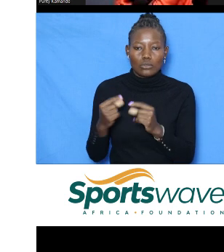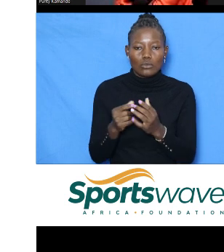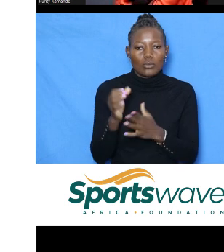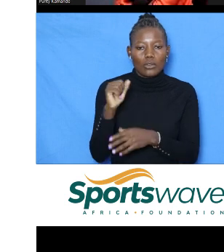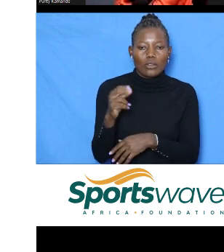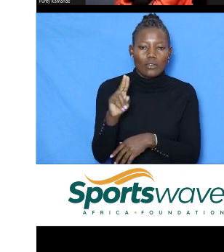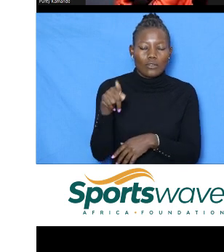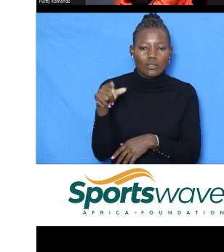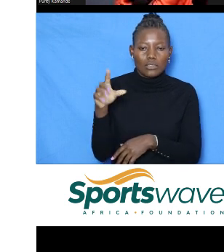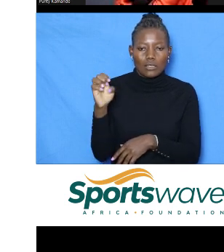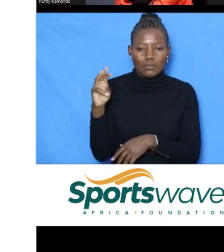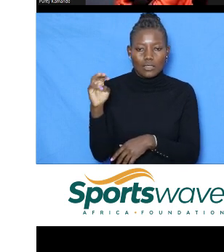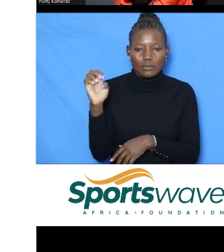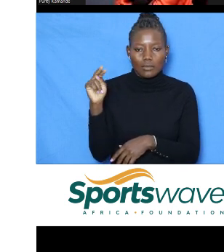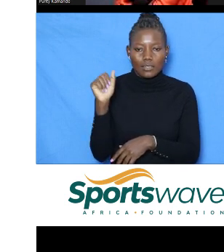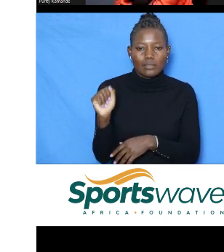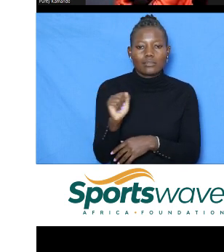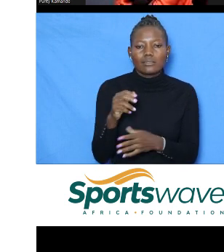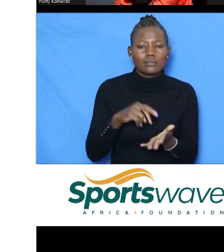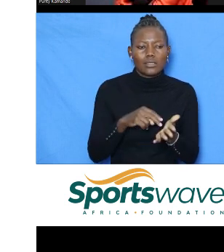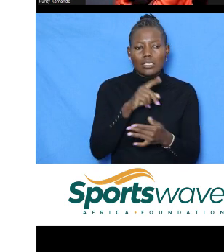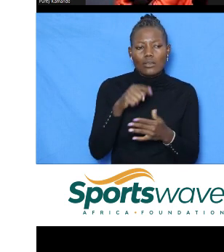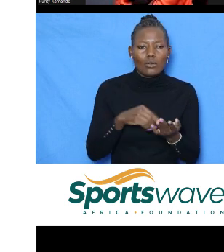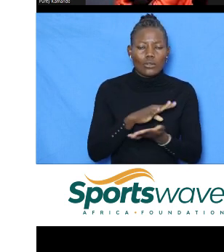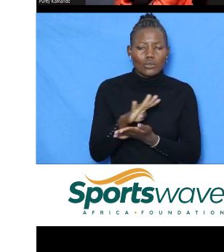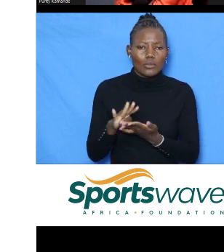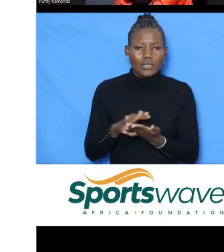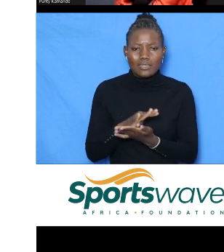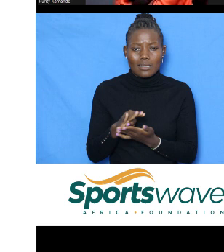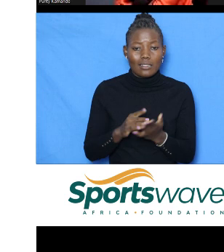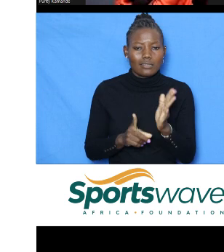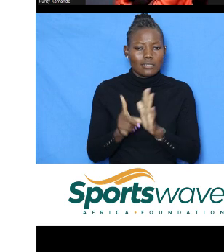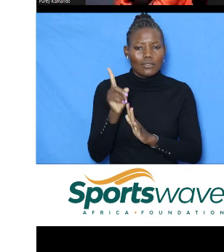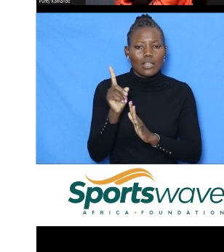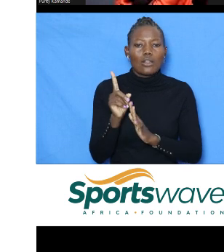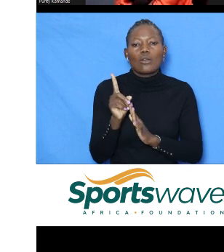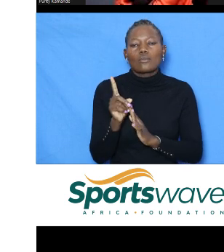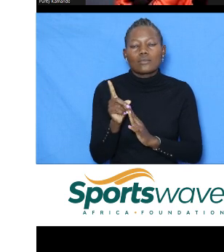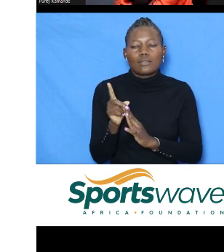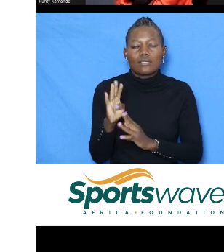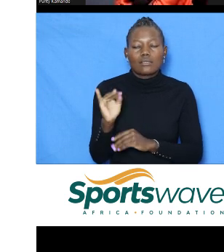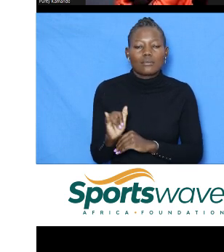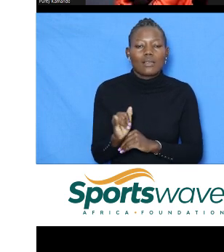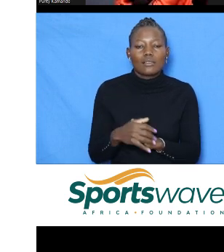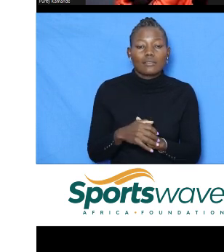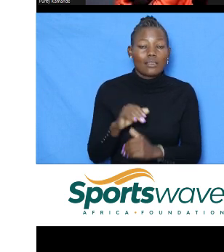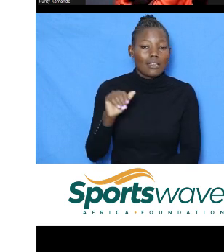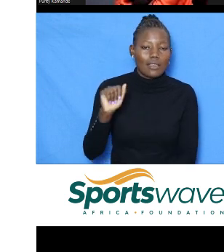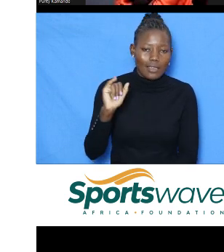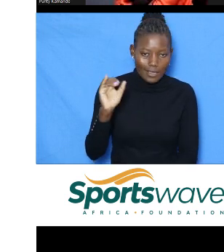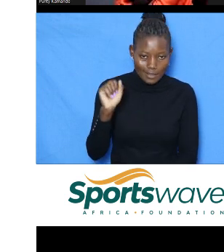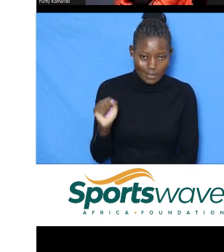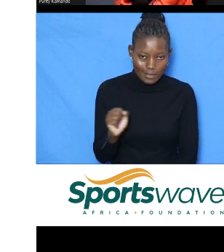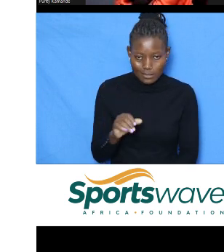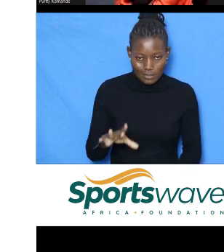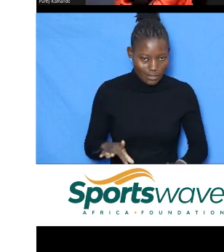When we talk of classification of supplements, this was basically developed by the AIS,